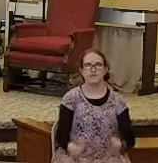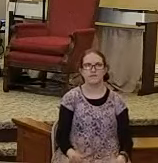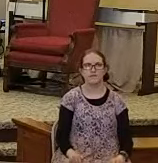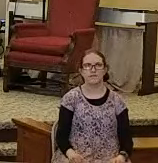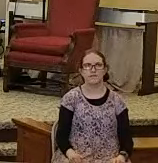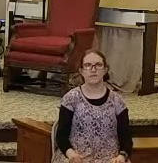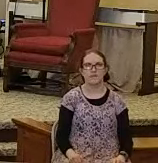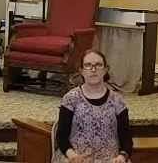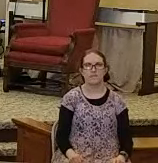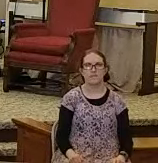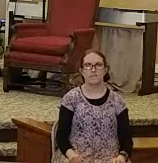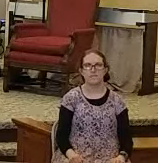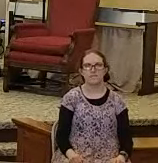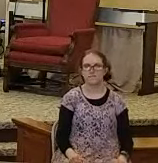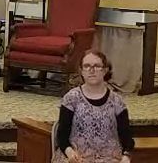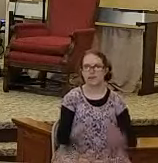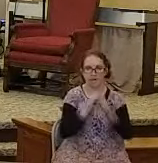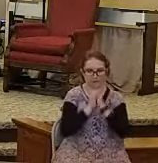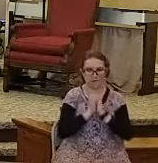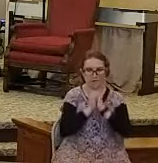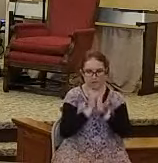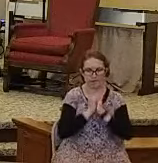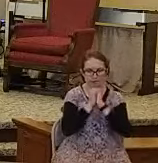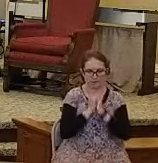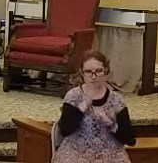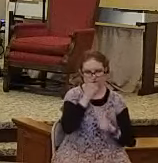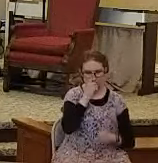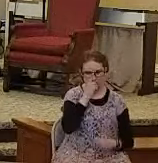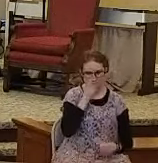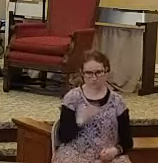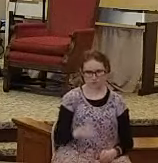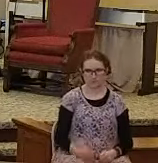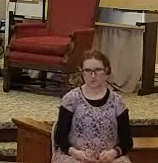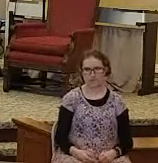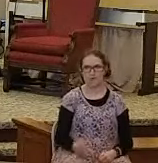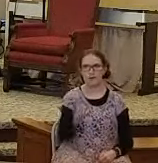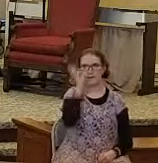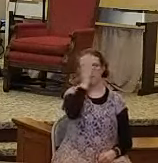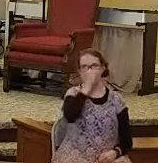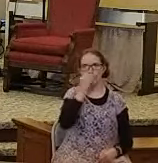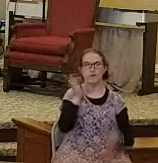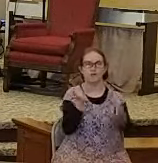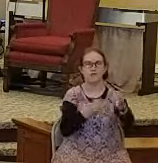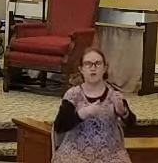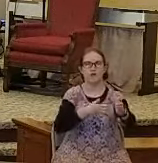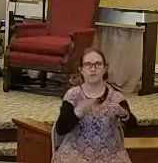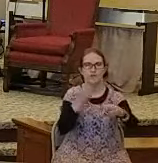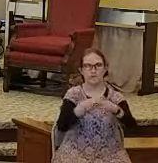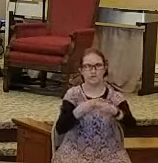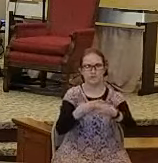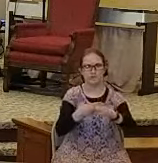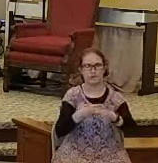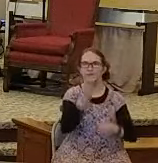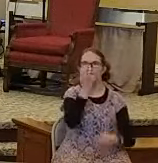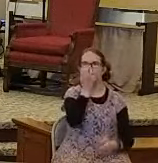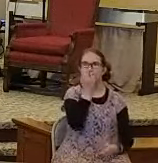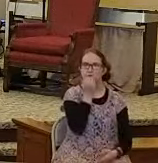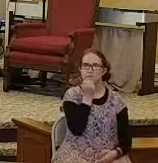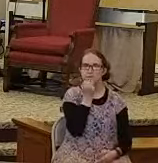right. Amen, amen, amen. Hallelujah. Amen. There's a beautiful hymn titled, "'Tis So